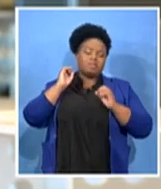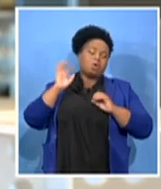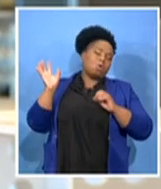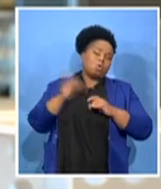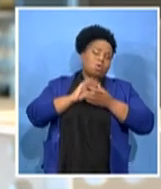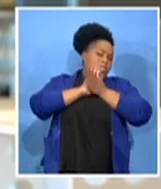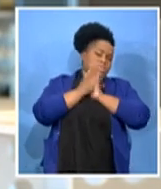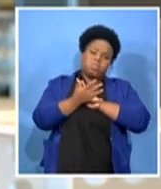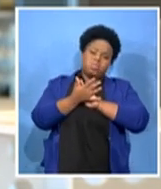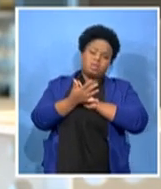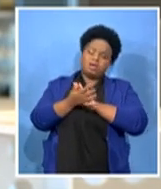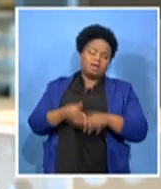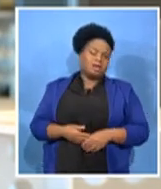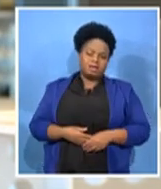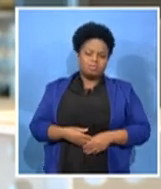are permanently